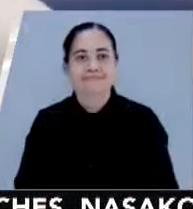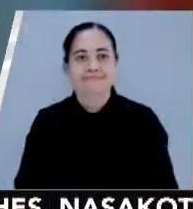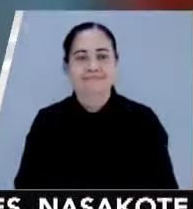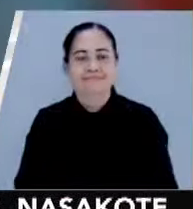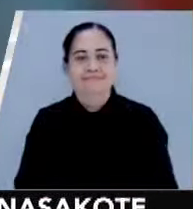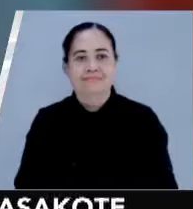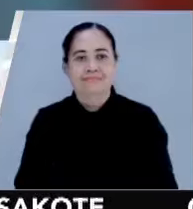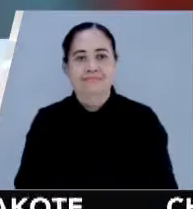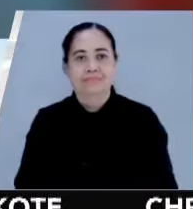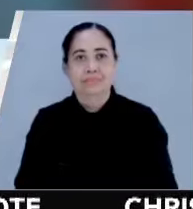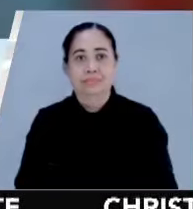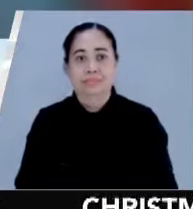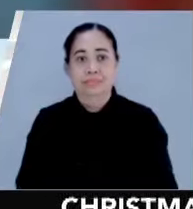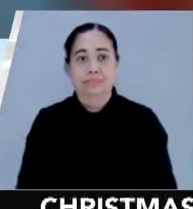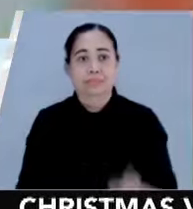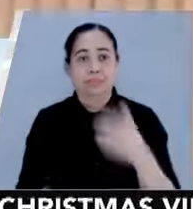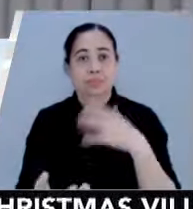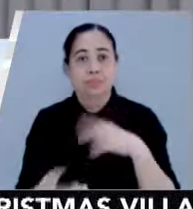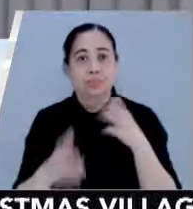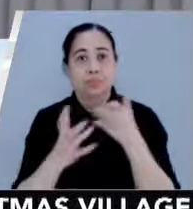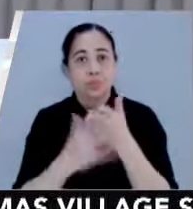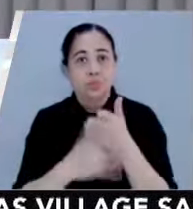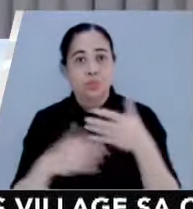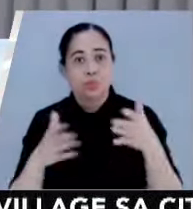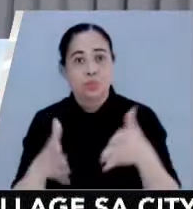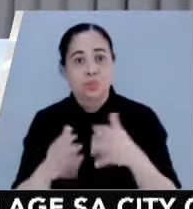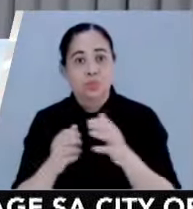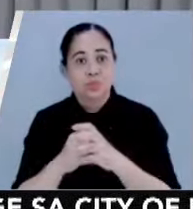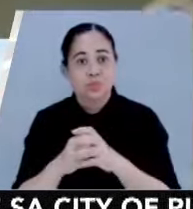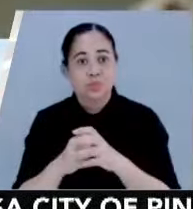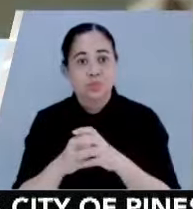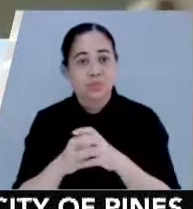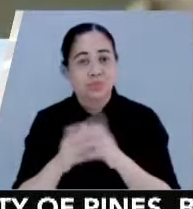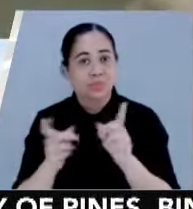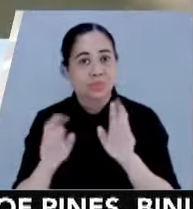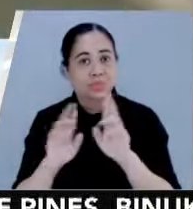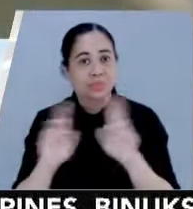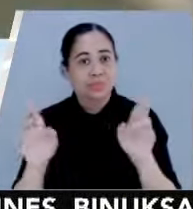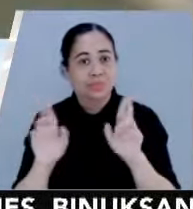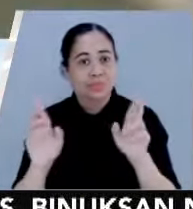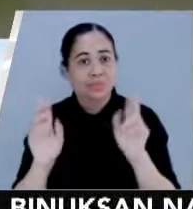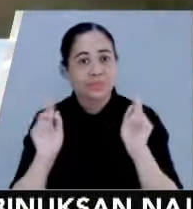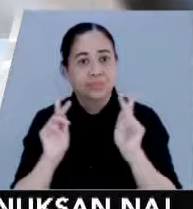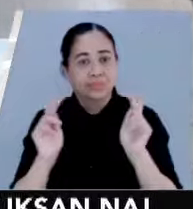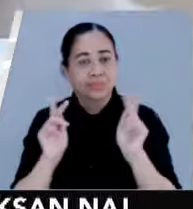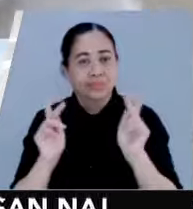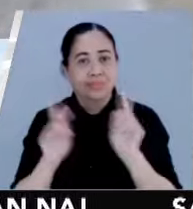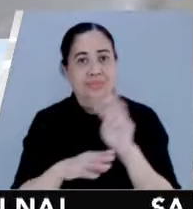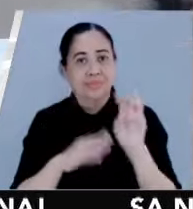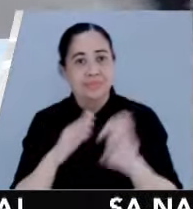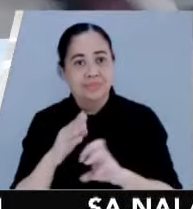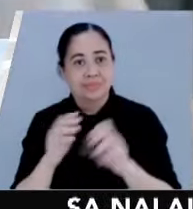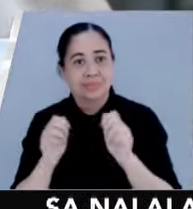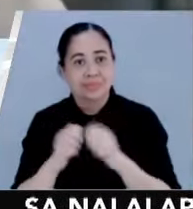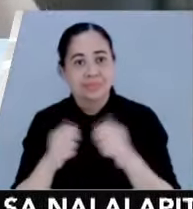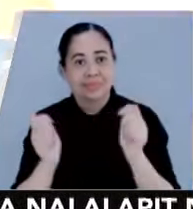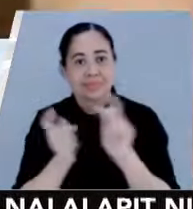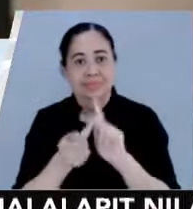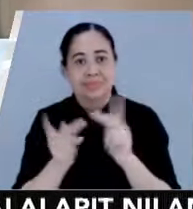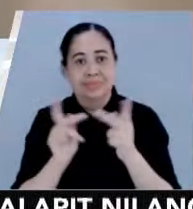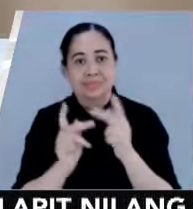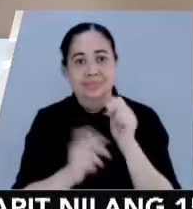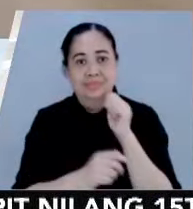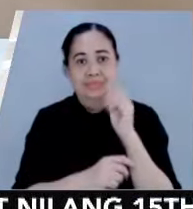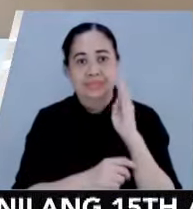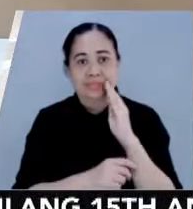The way to a woman's heart is through a pet. Get ready for some kilig this weekend dahil sa pagtatambal ni Althea Ablan at